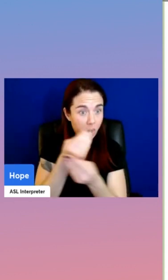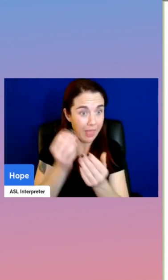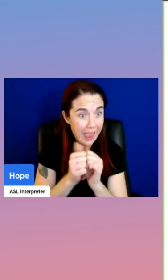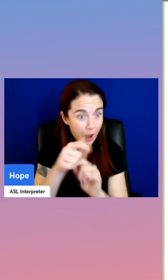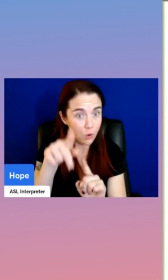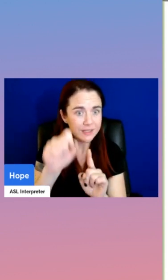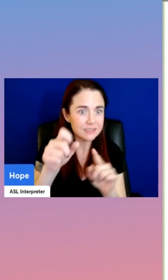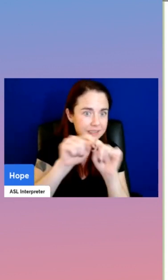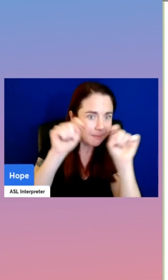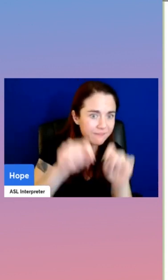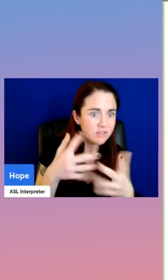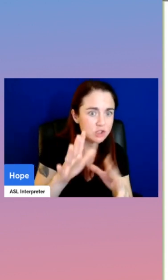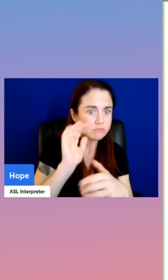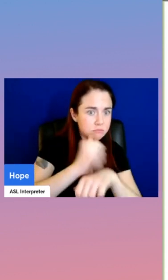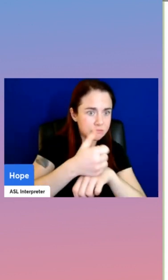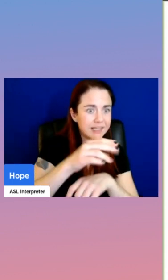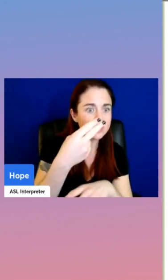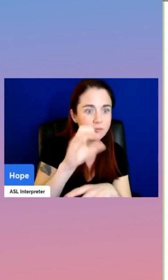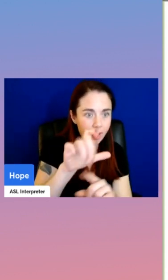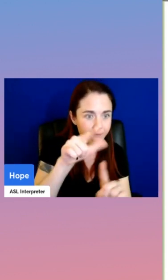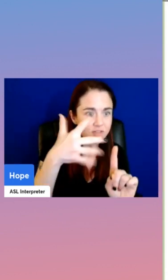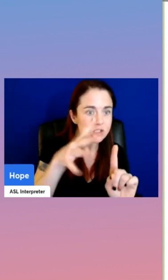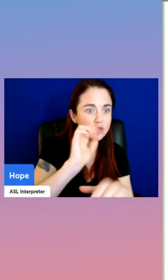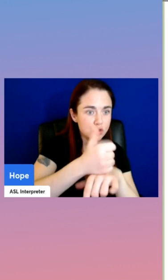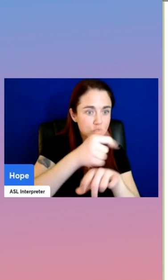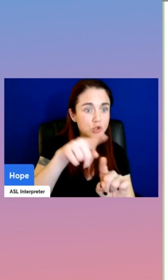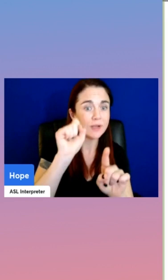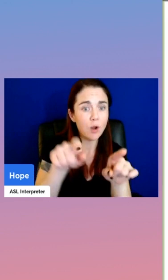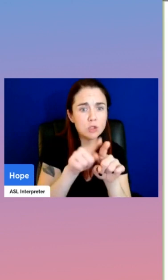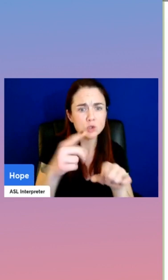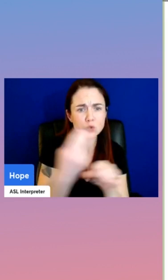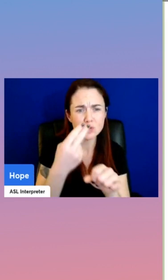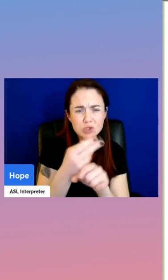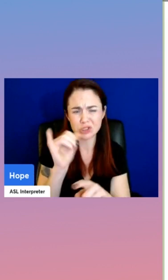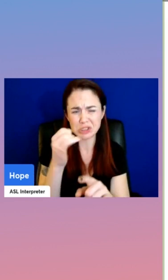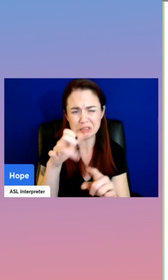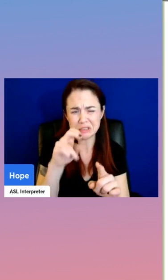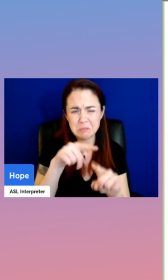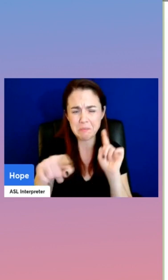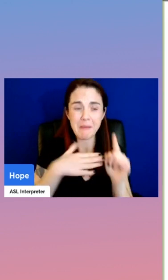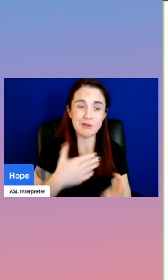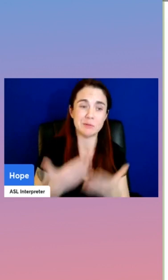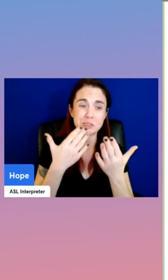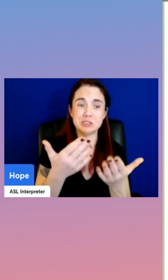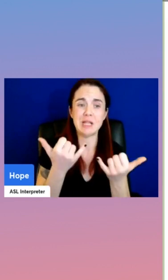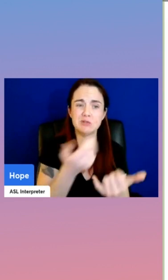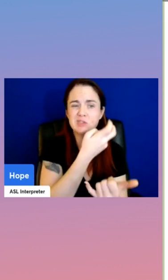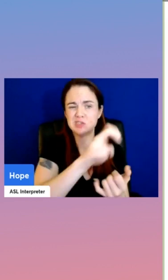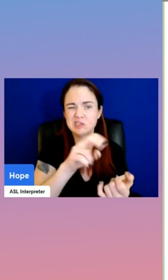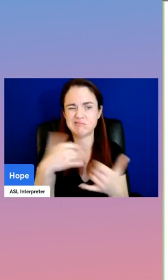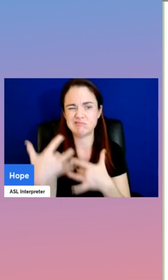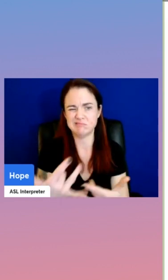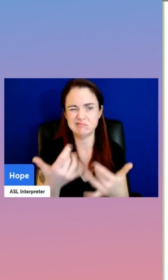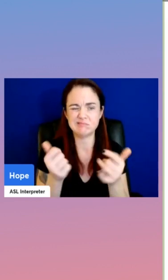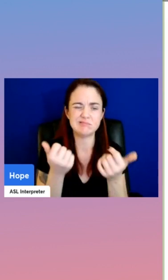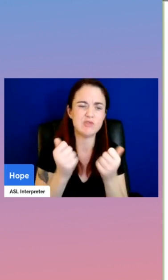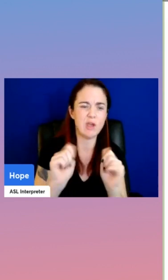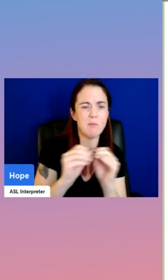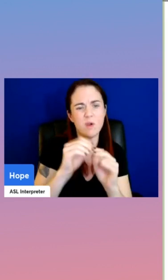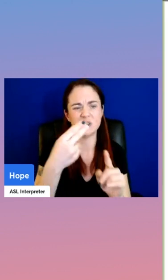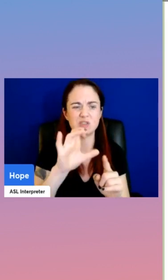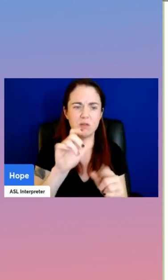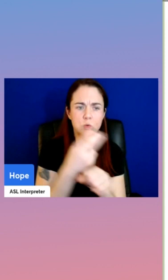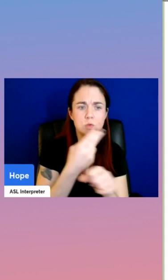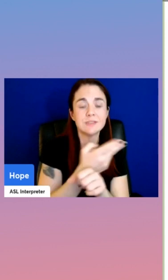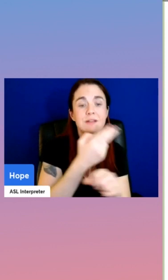template files in HCL. I think you can also use JSON, but recommendation is now to transition more over to HCL. Then as